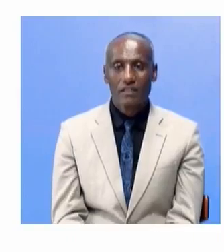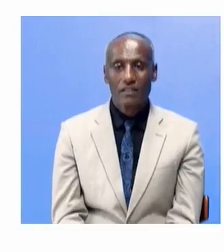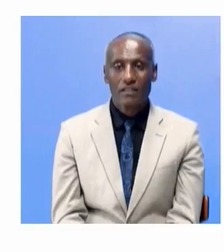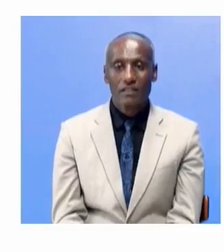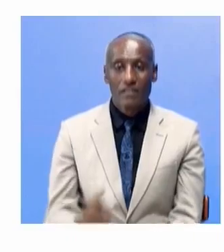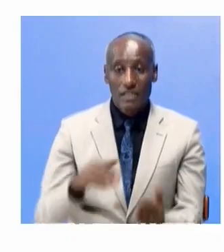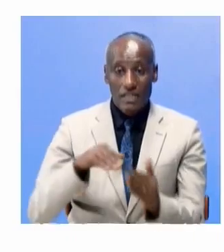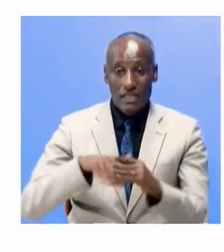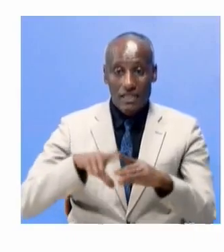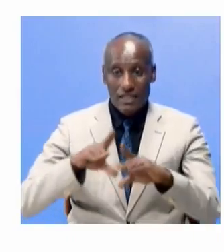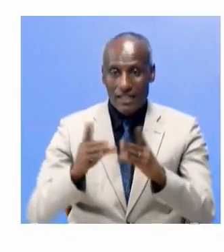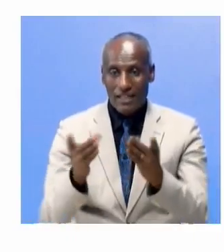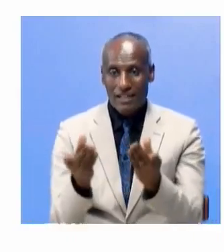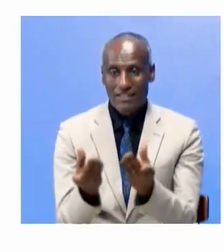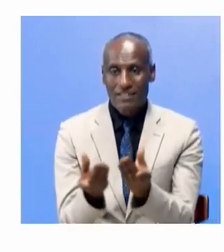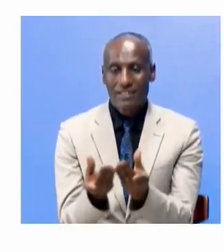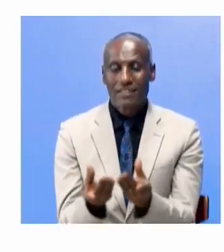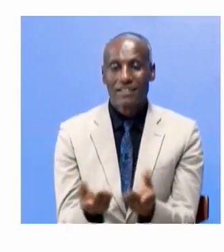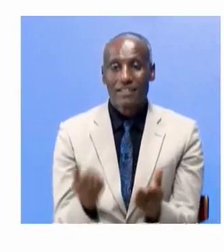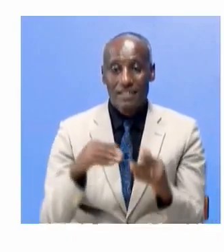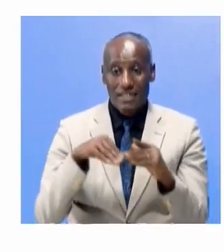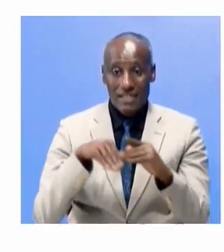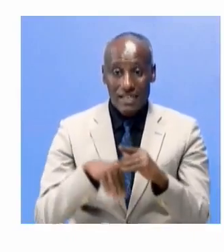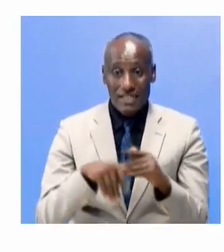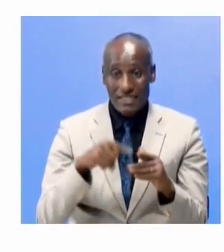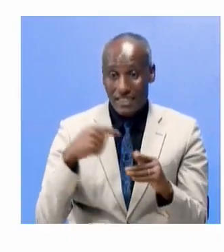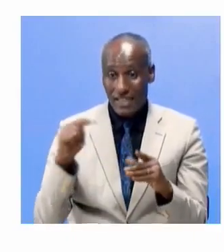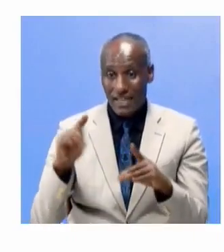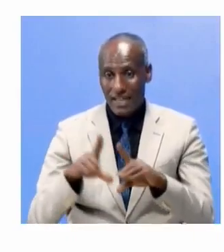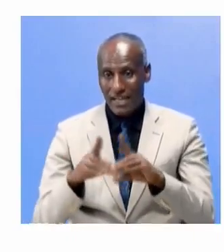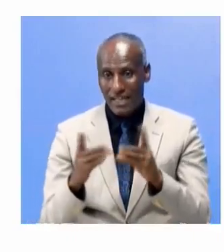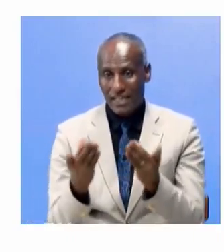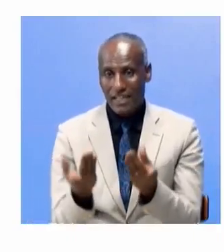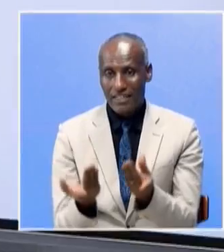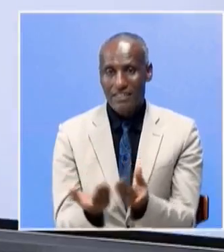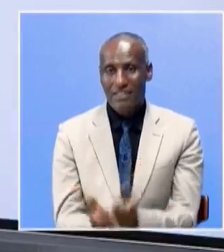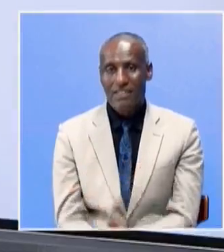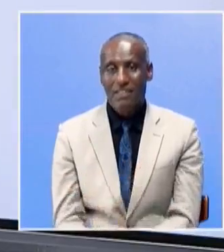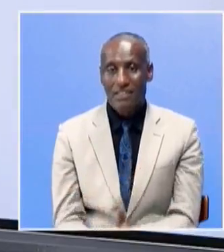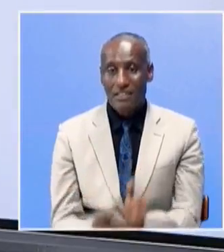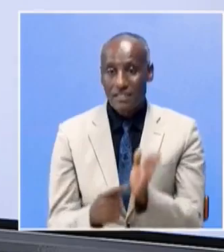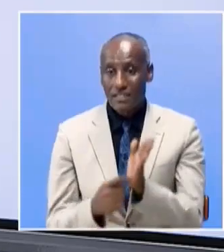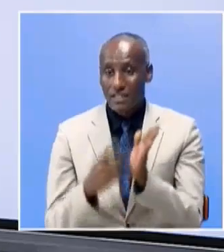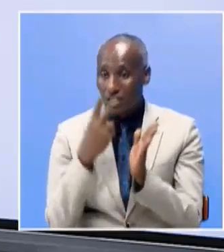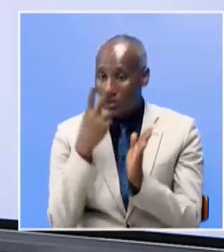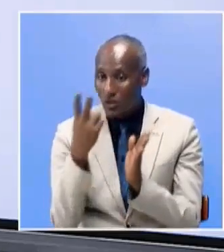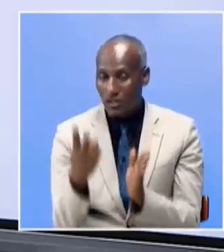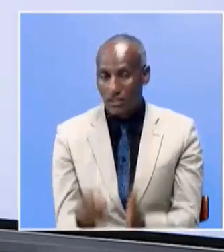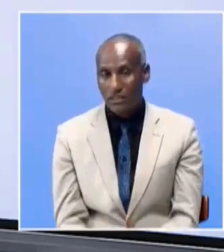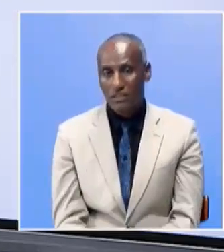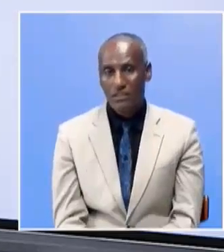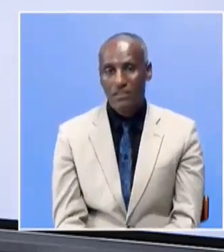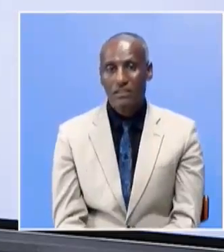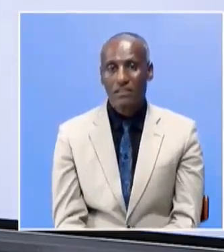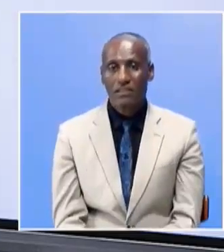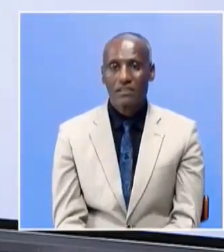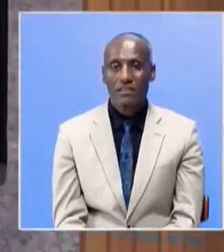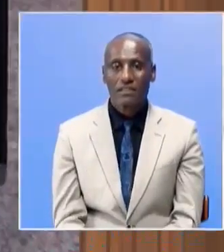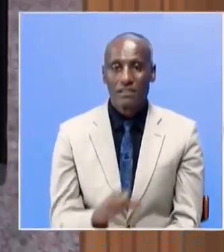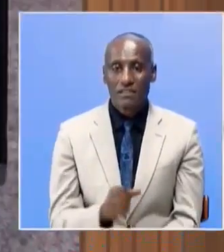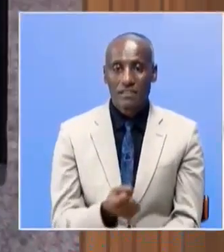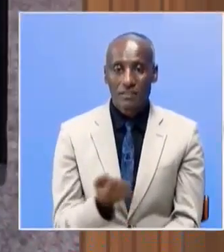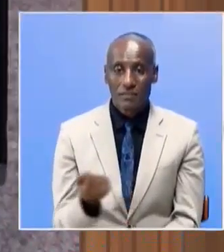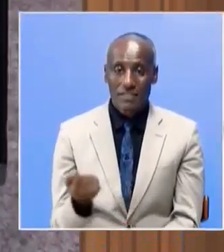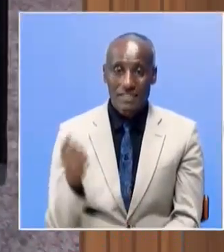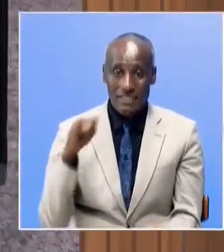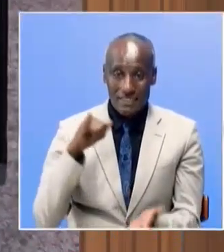in the class. In the class. Look, this is something